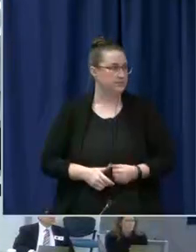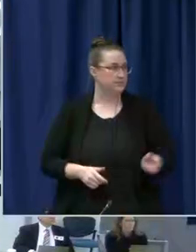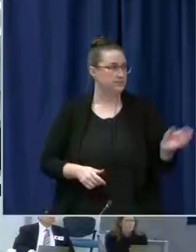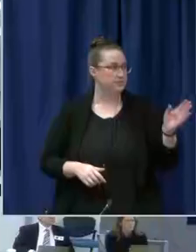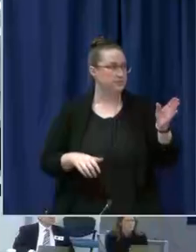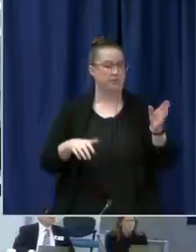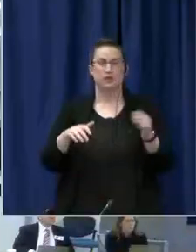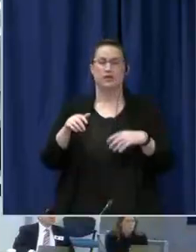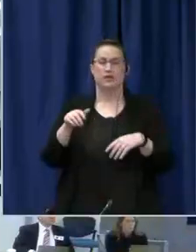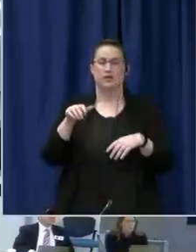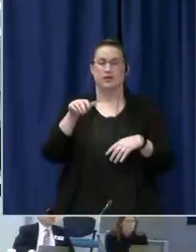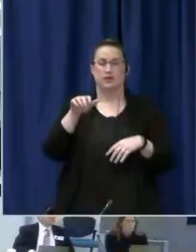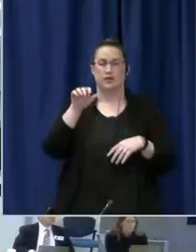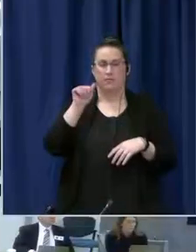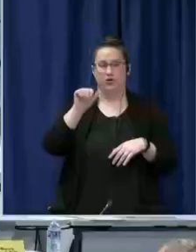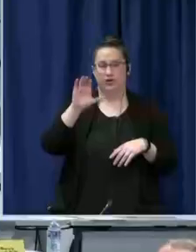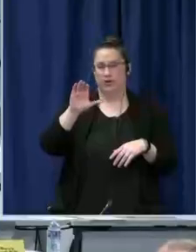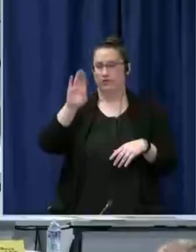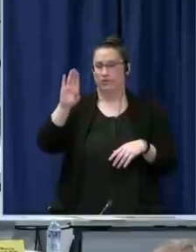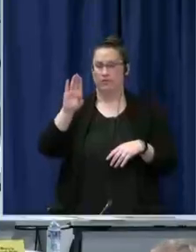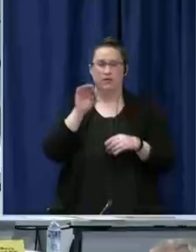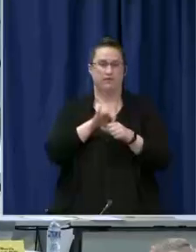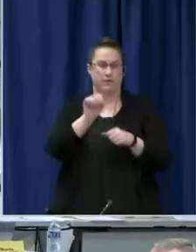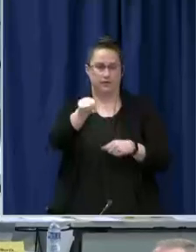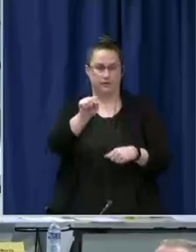American Council of the Blind votes yes.